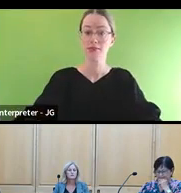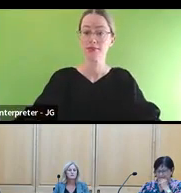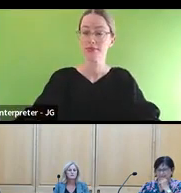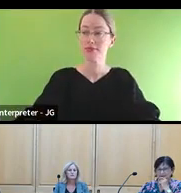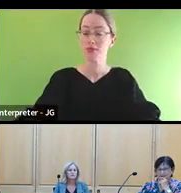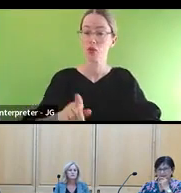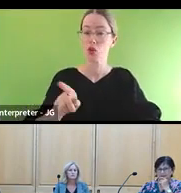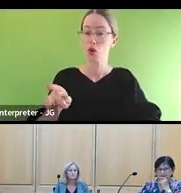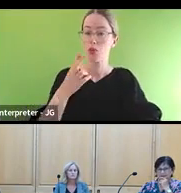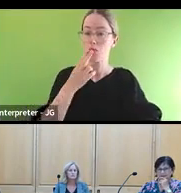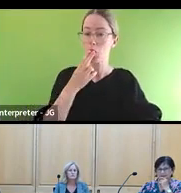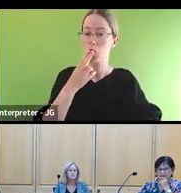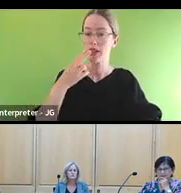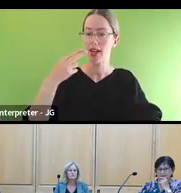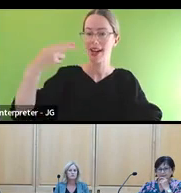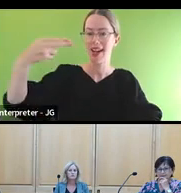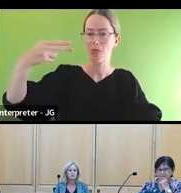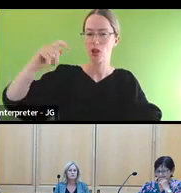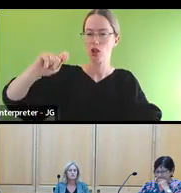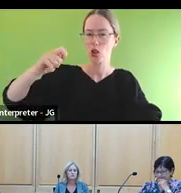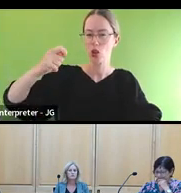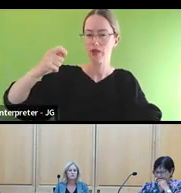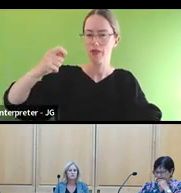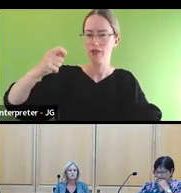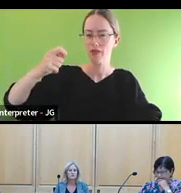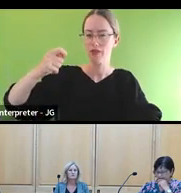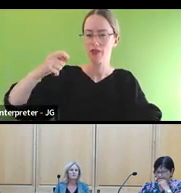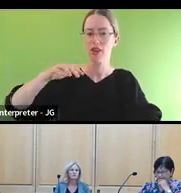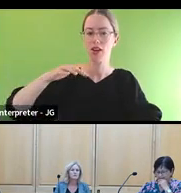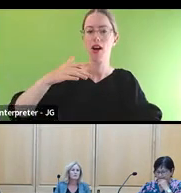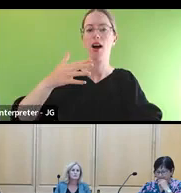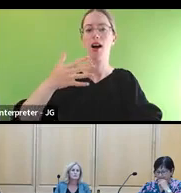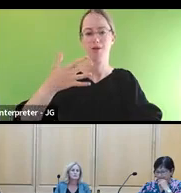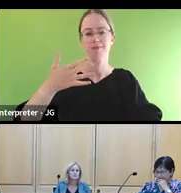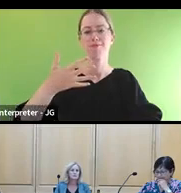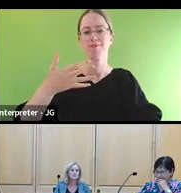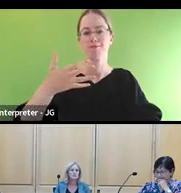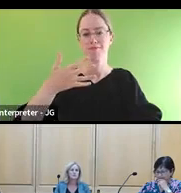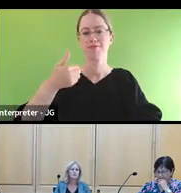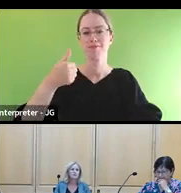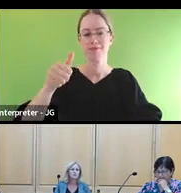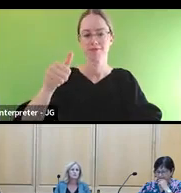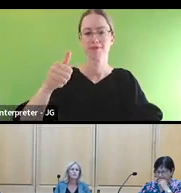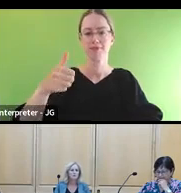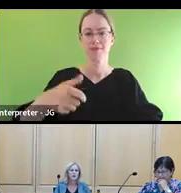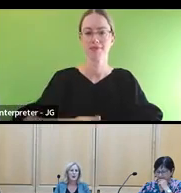You're on, you need to unmute yourself. Yes. Yes, and I need to put video on.